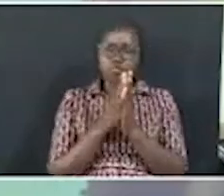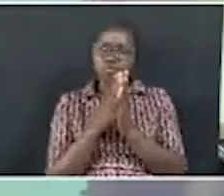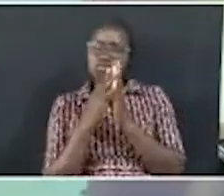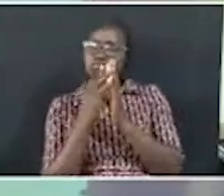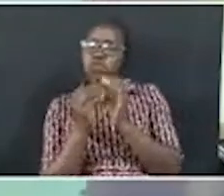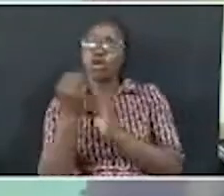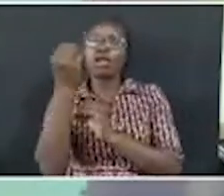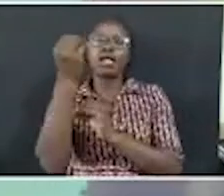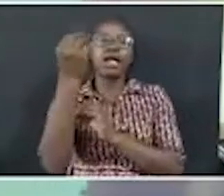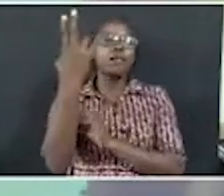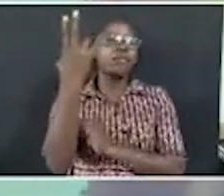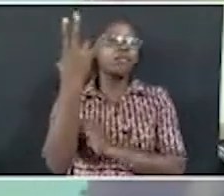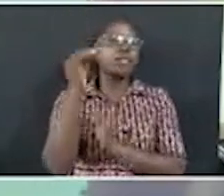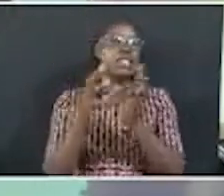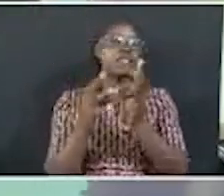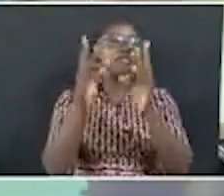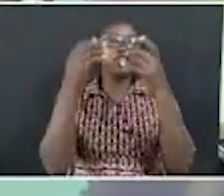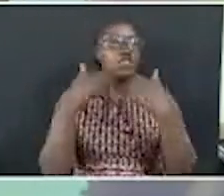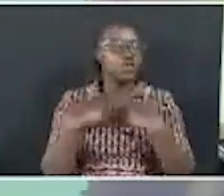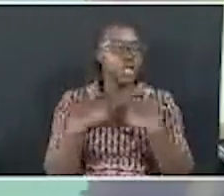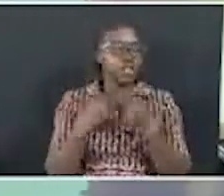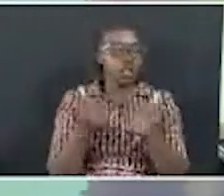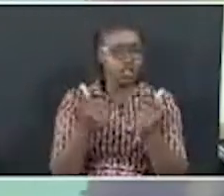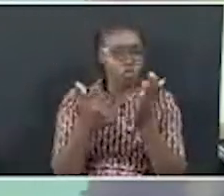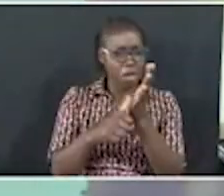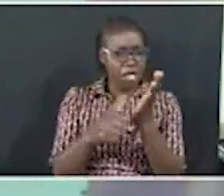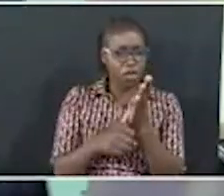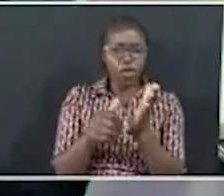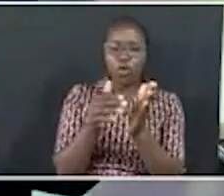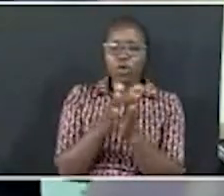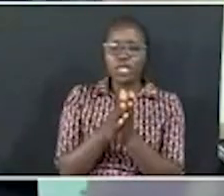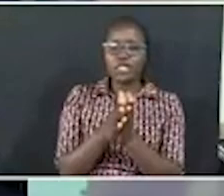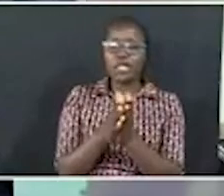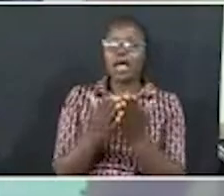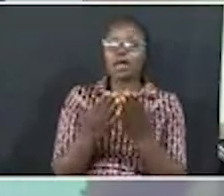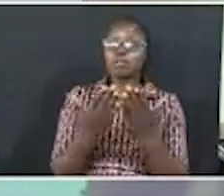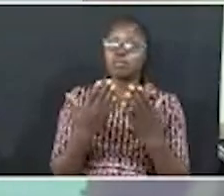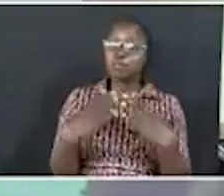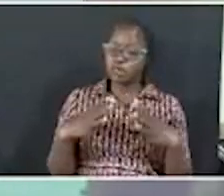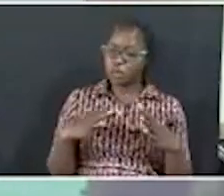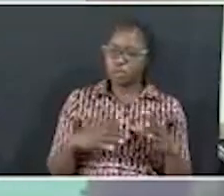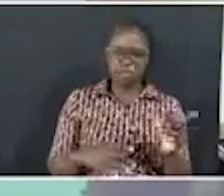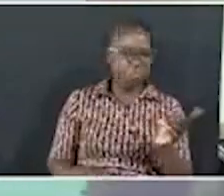up when there are issues unresolved with the people.